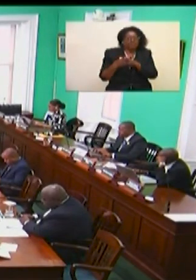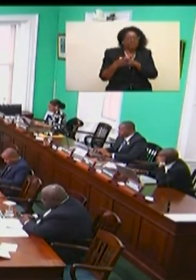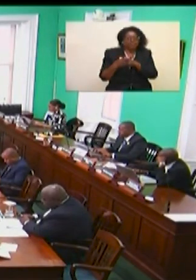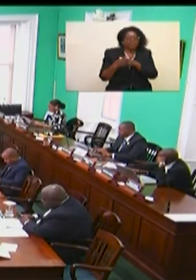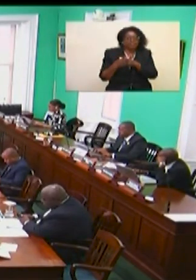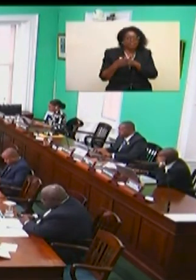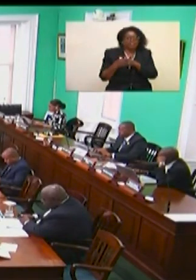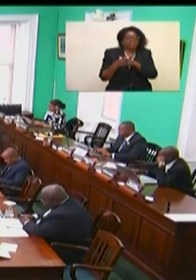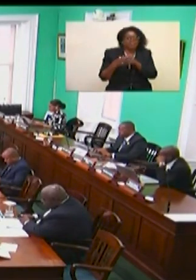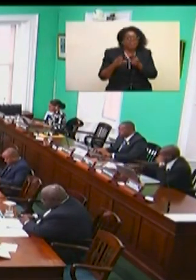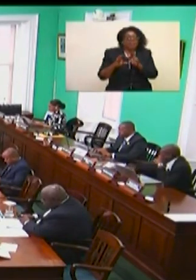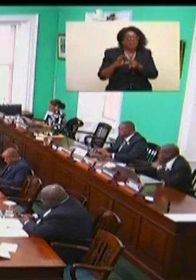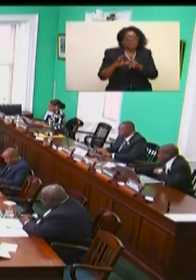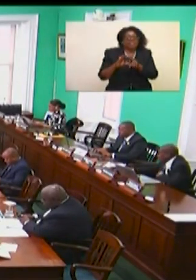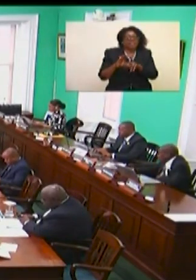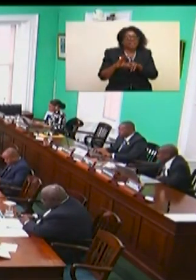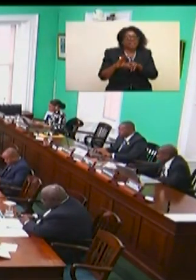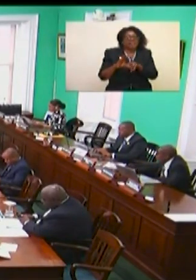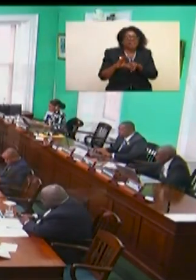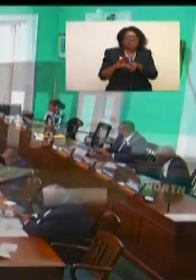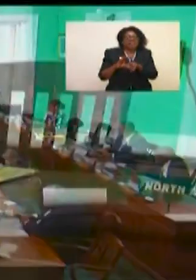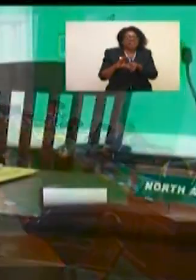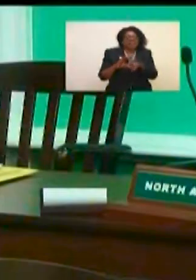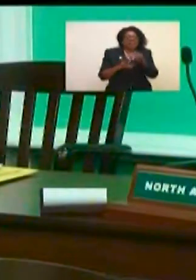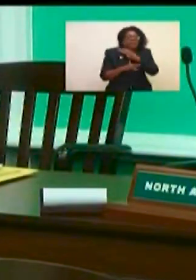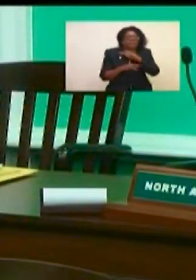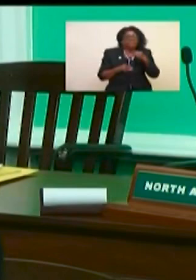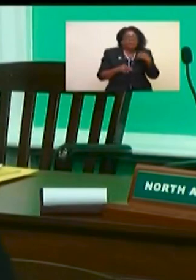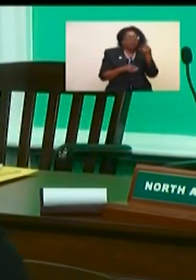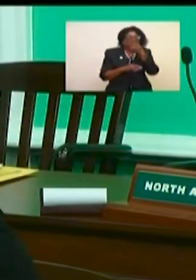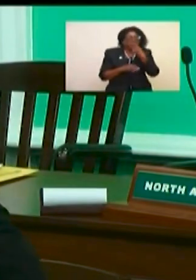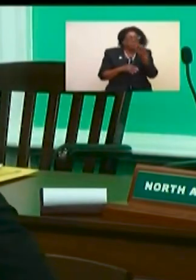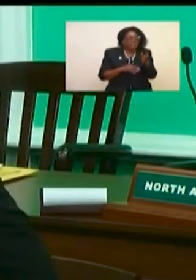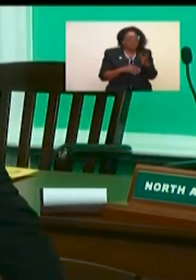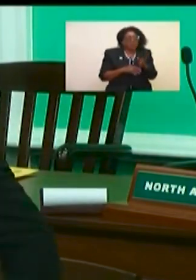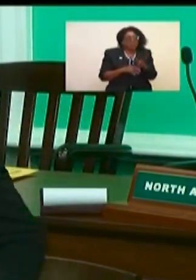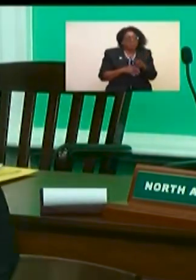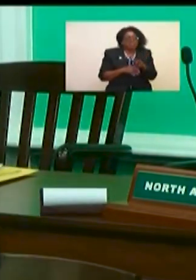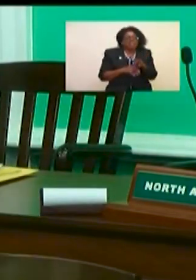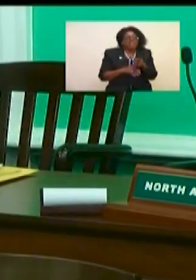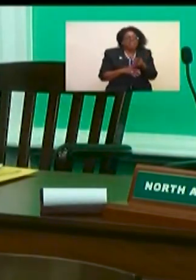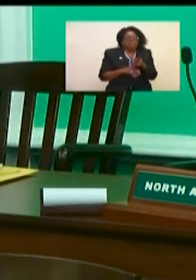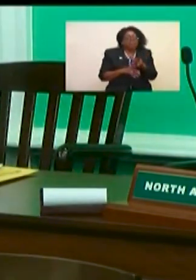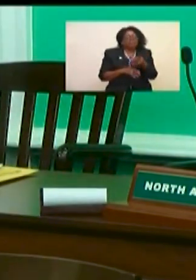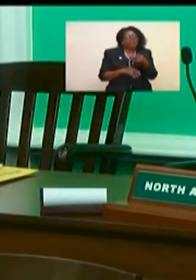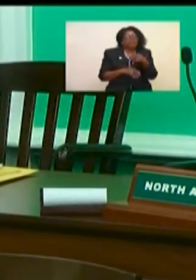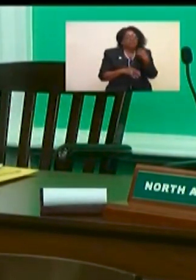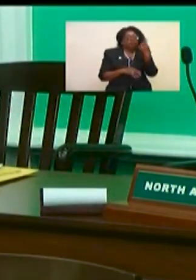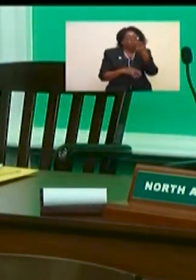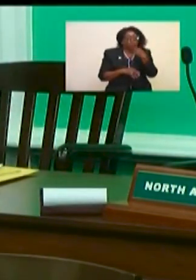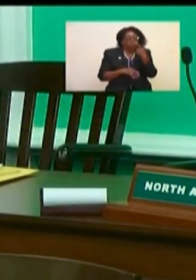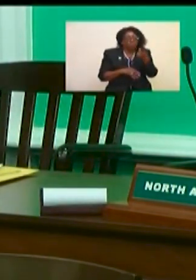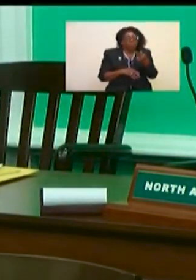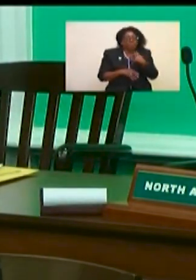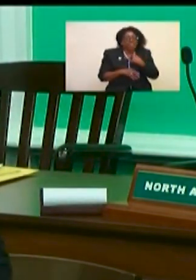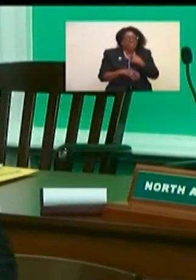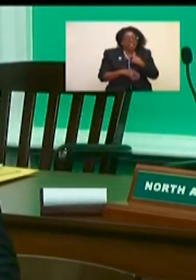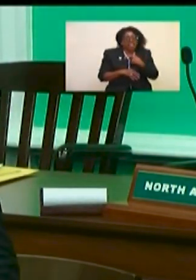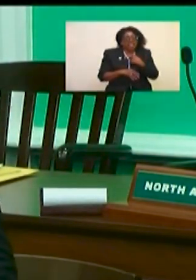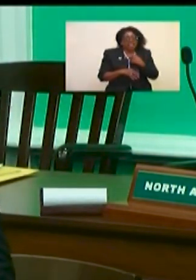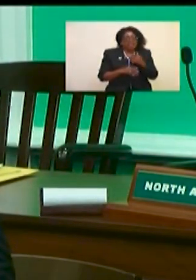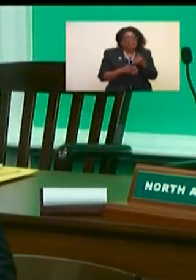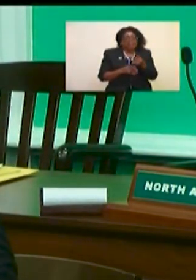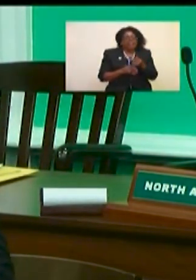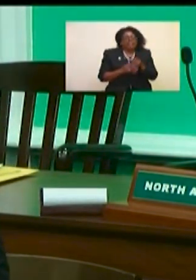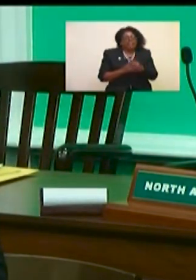The chair recognizes the honorable member for Mark. Madam Speaker, if the member is going to quote me, I only ask him to do it correctly, and he has incorrectly